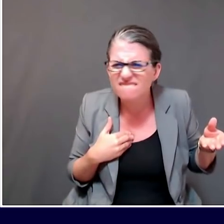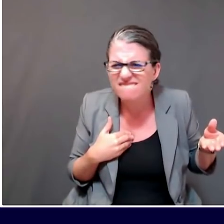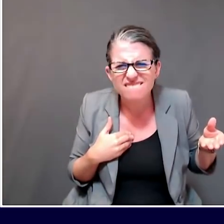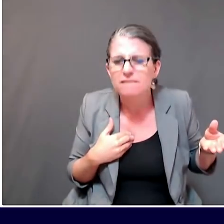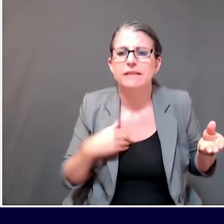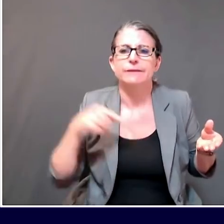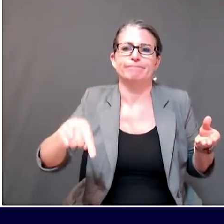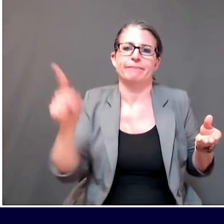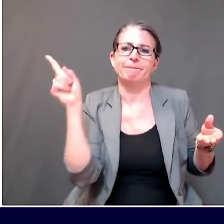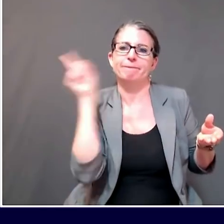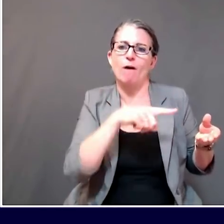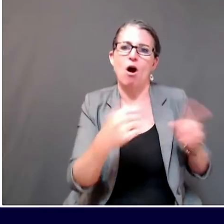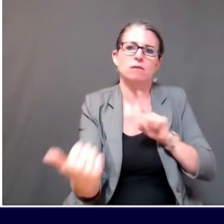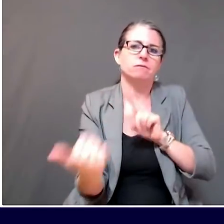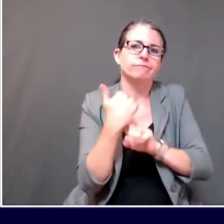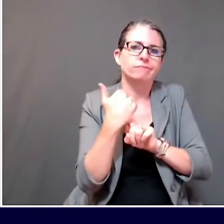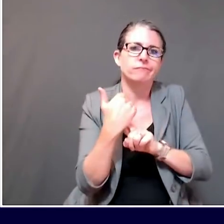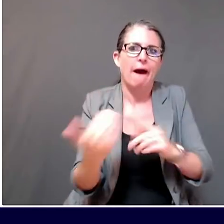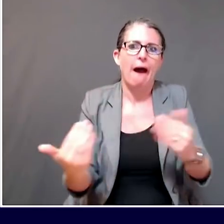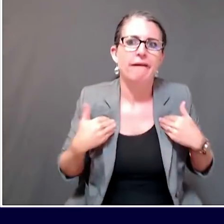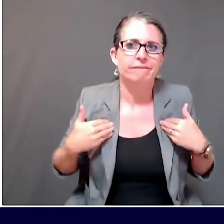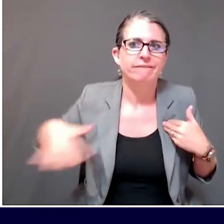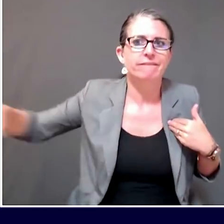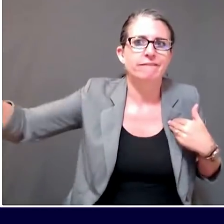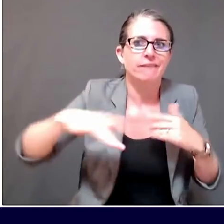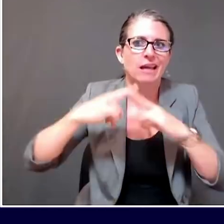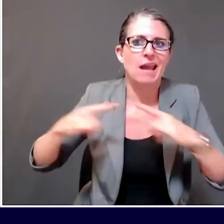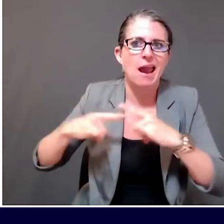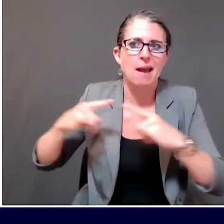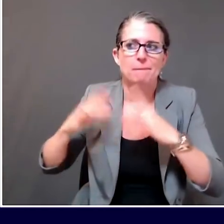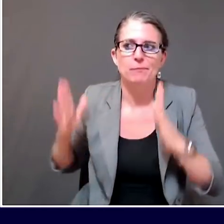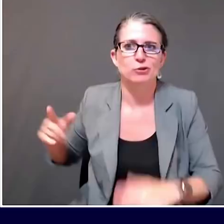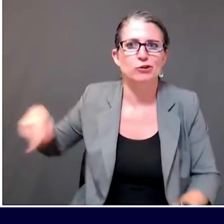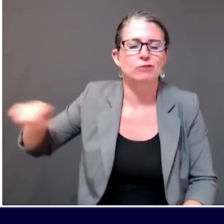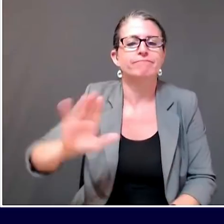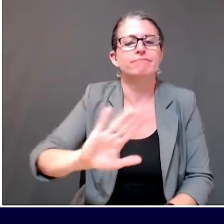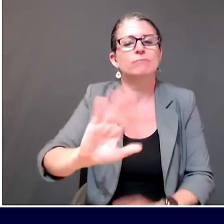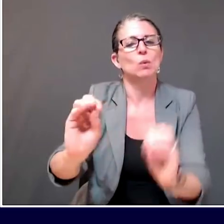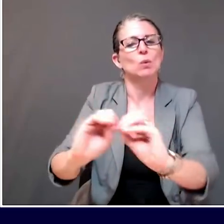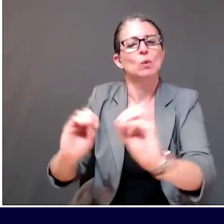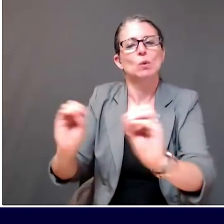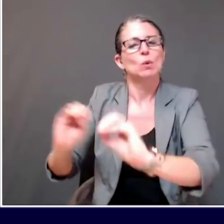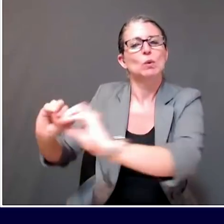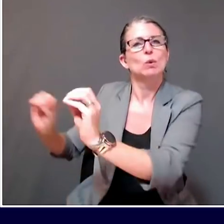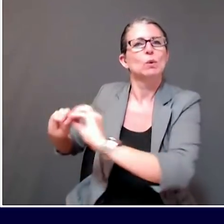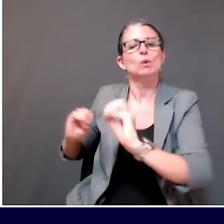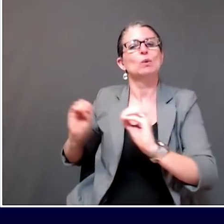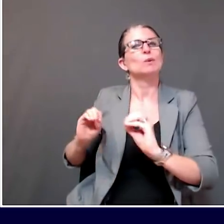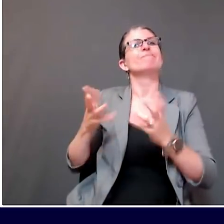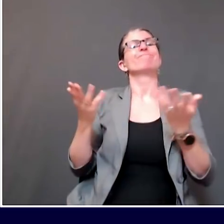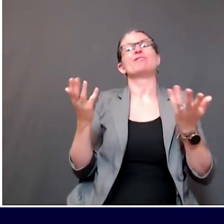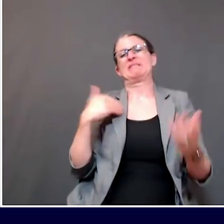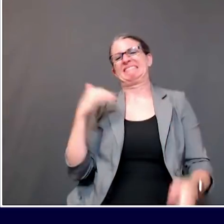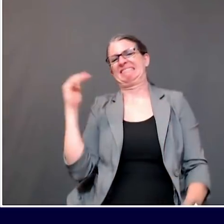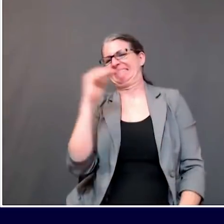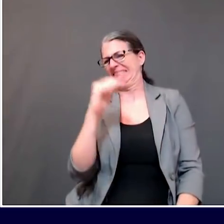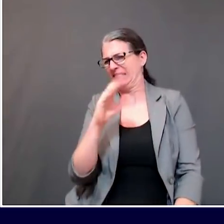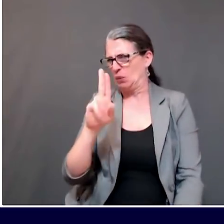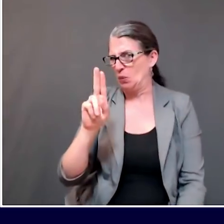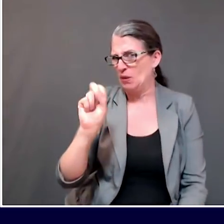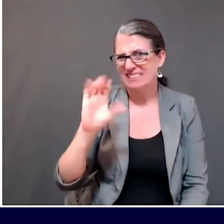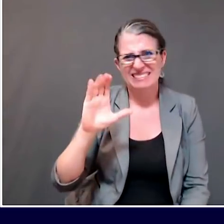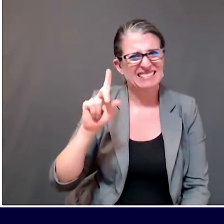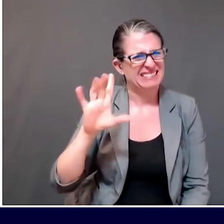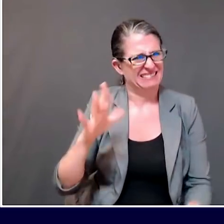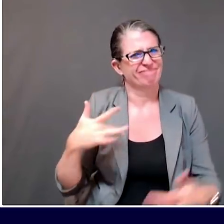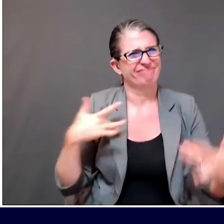with the US CDC as well as the US FDA to investigate whether there might be a problem with the device that